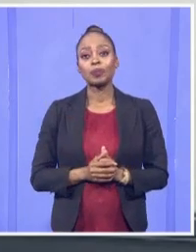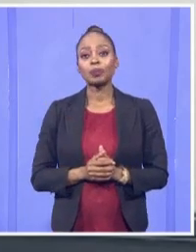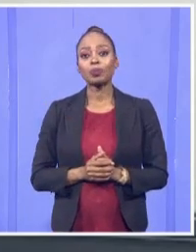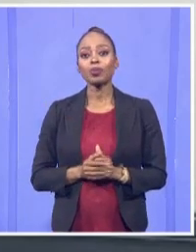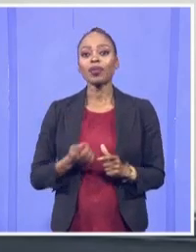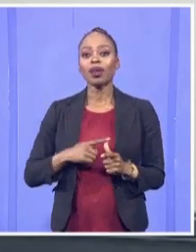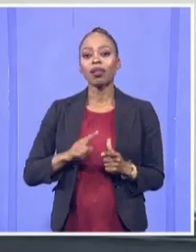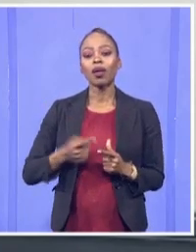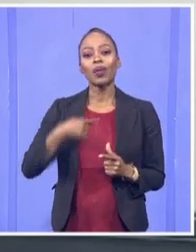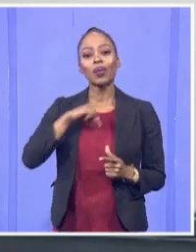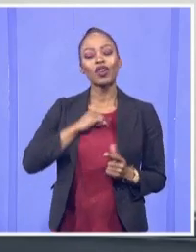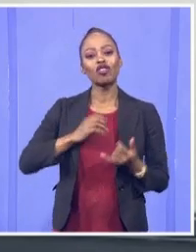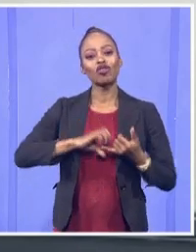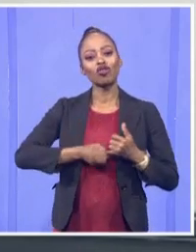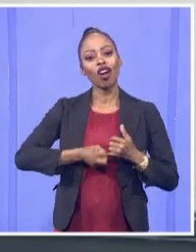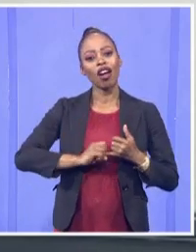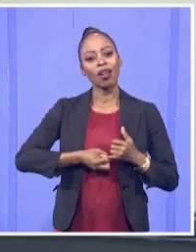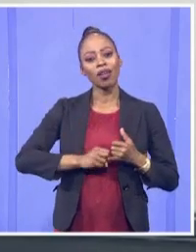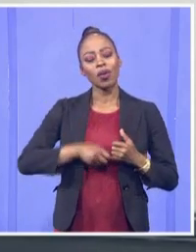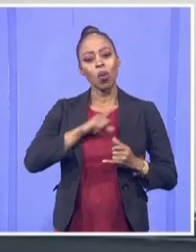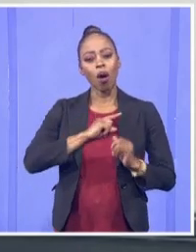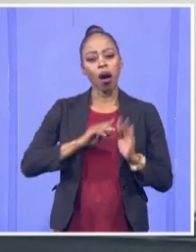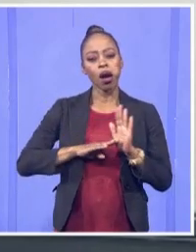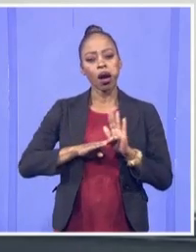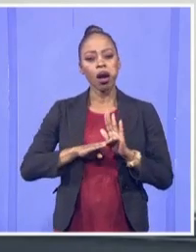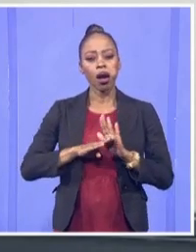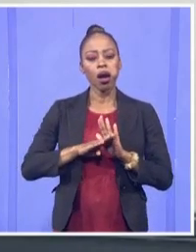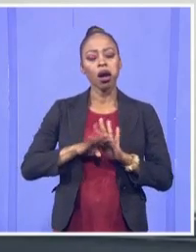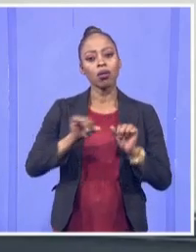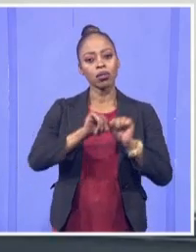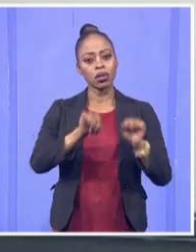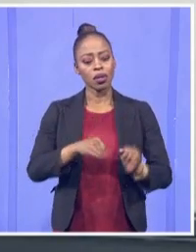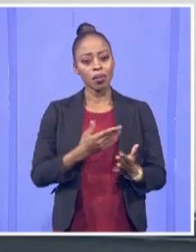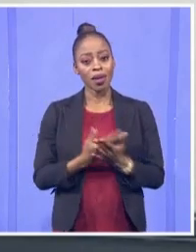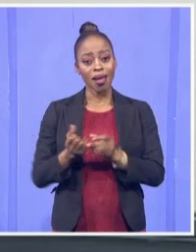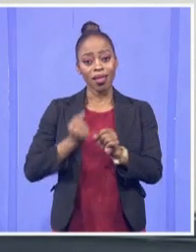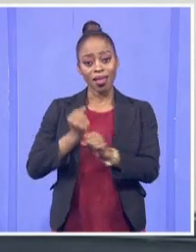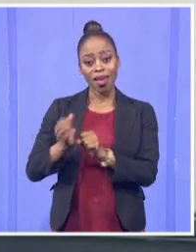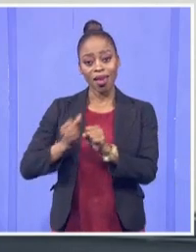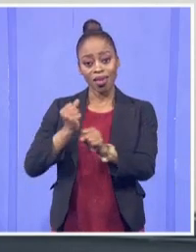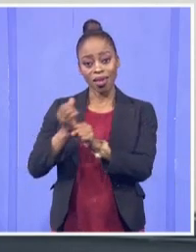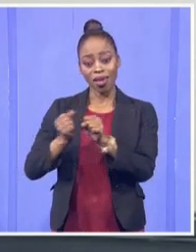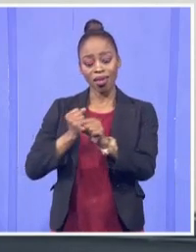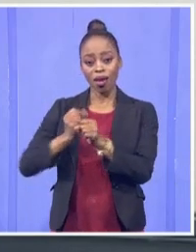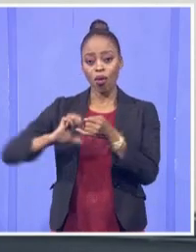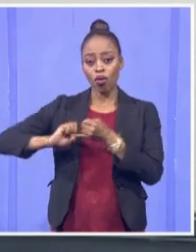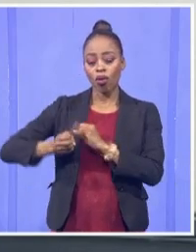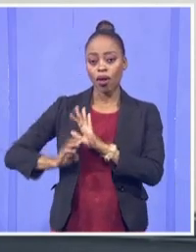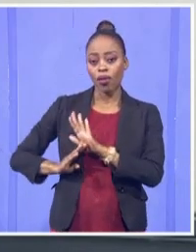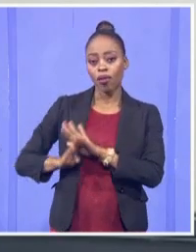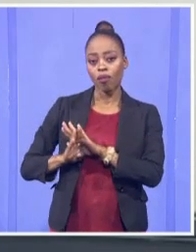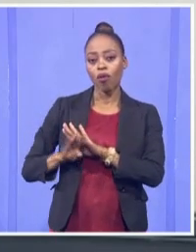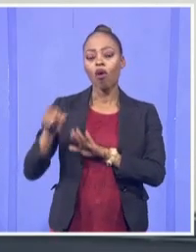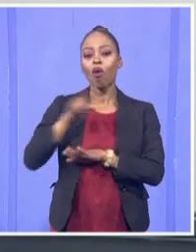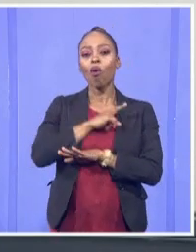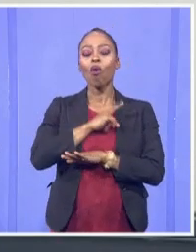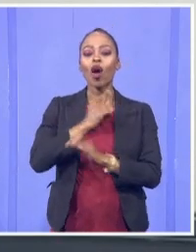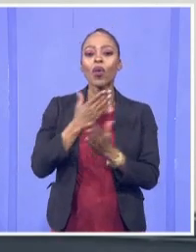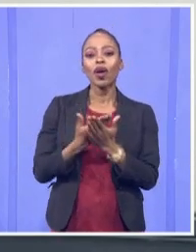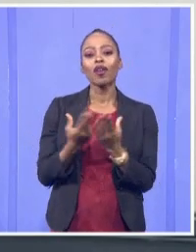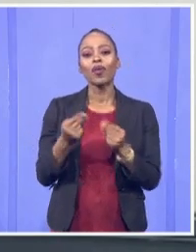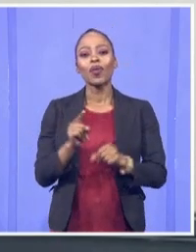and we tried to improve the system literally every year so that we can be in a position to